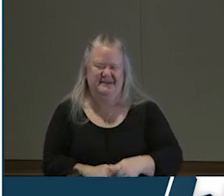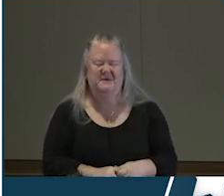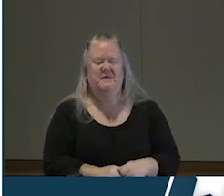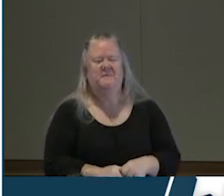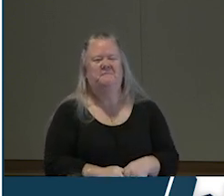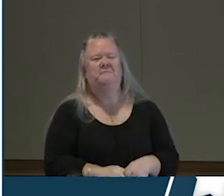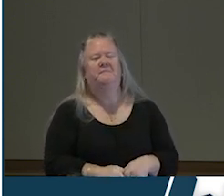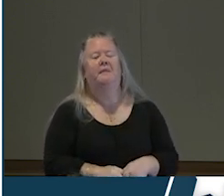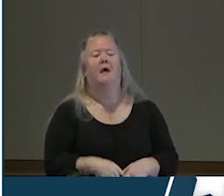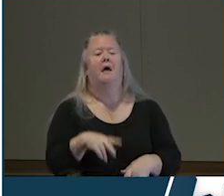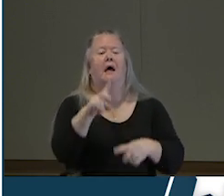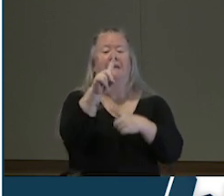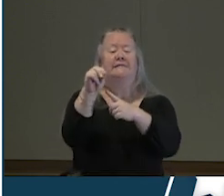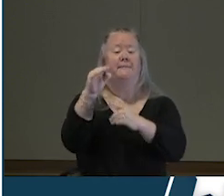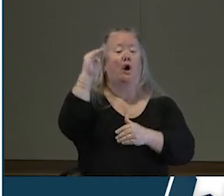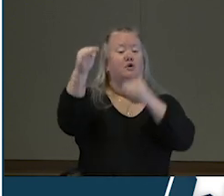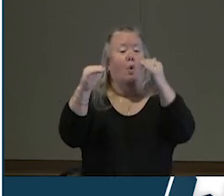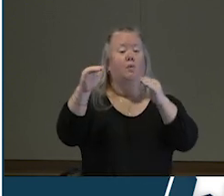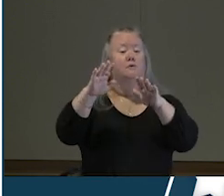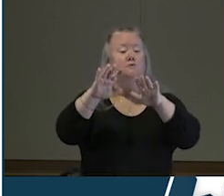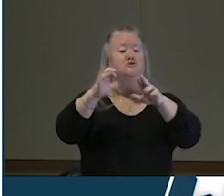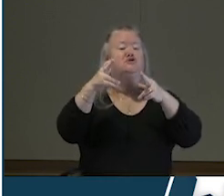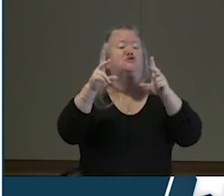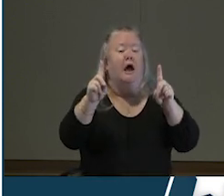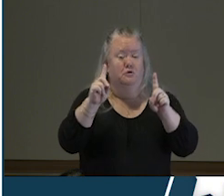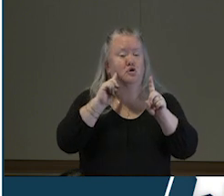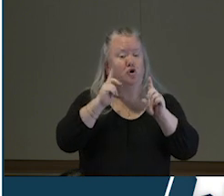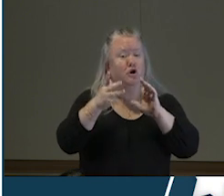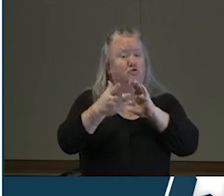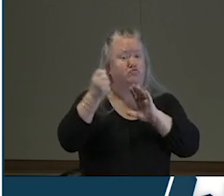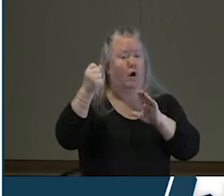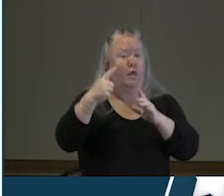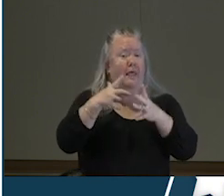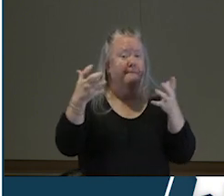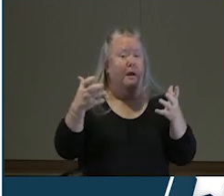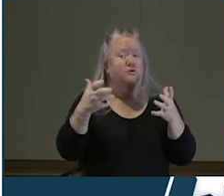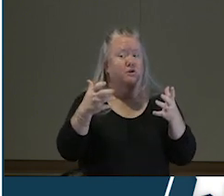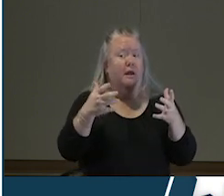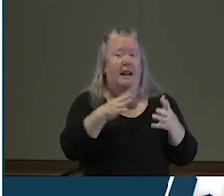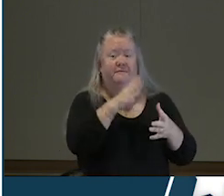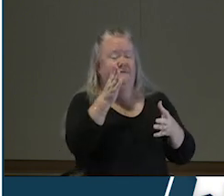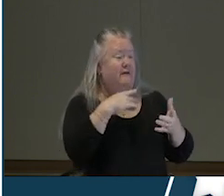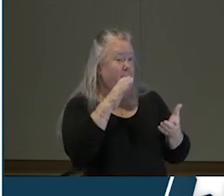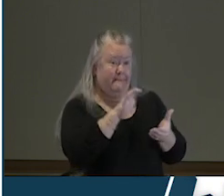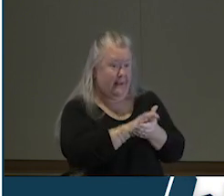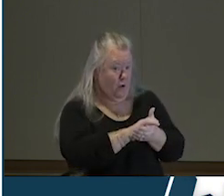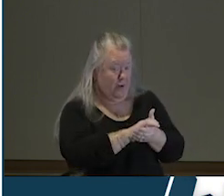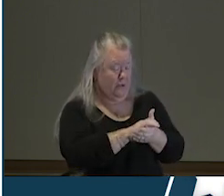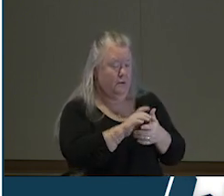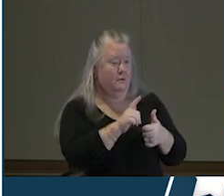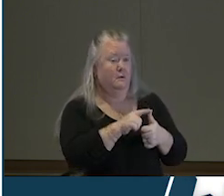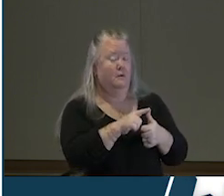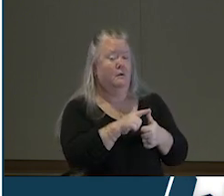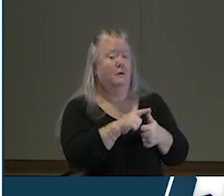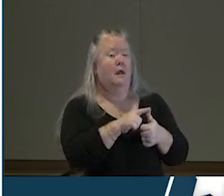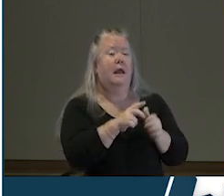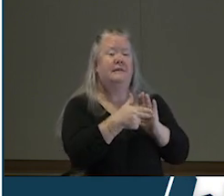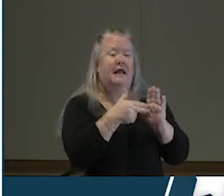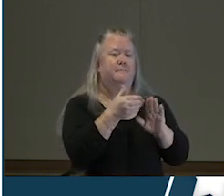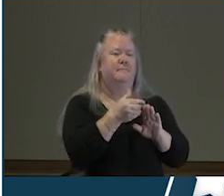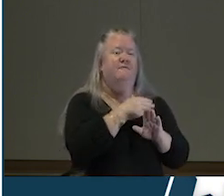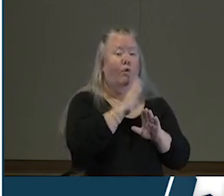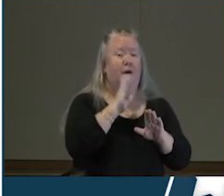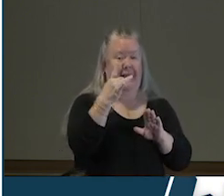a disabled adult child could draw that much. And as long as they've never been married and was diagnosed